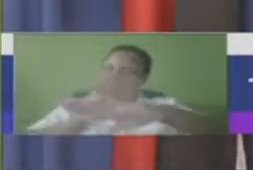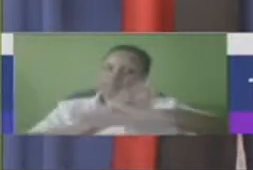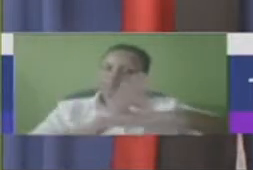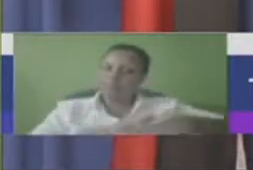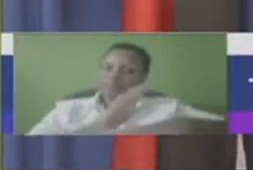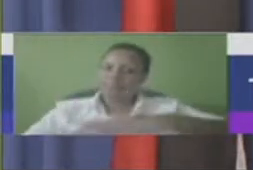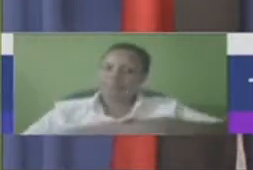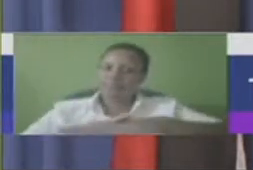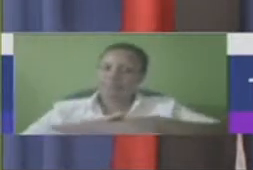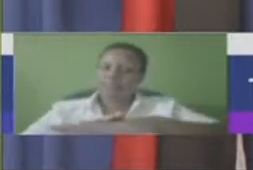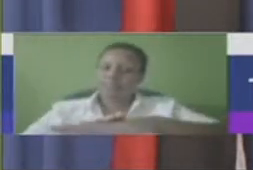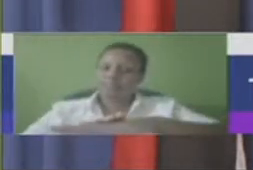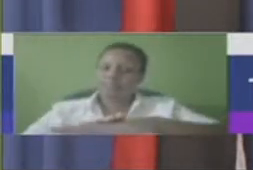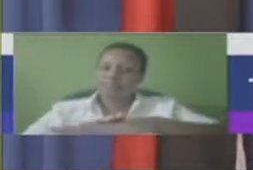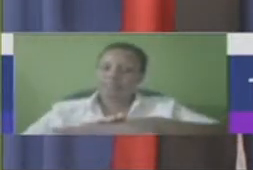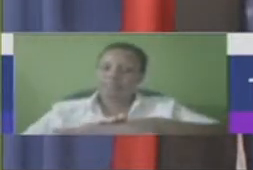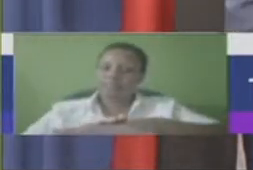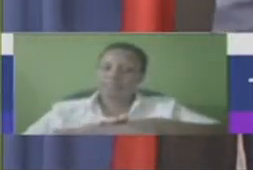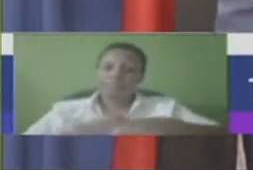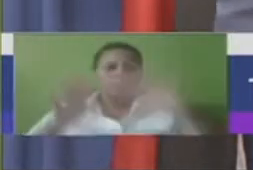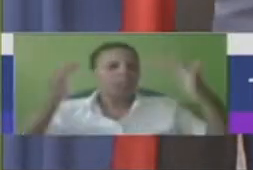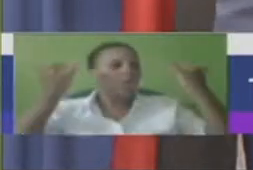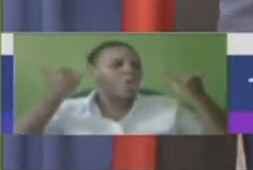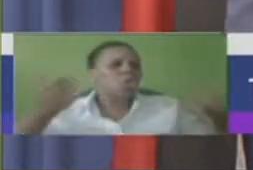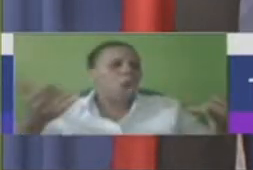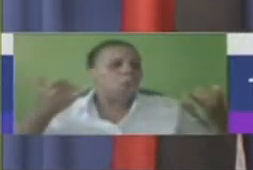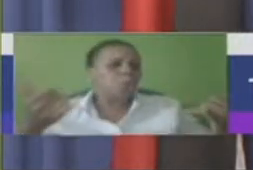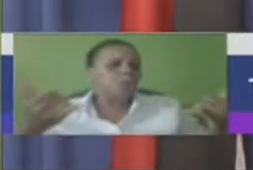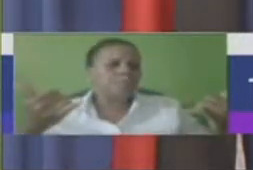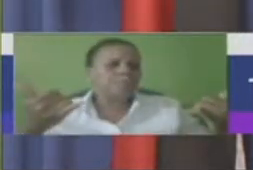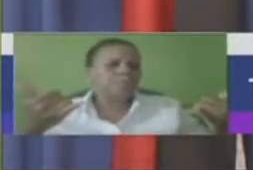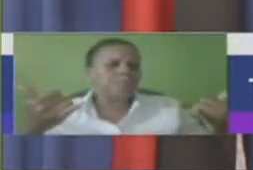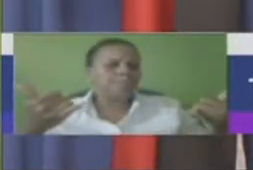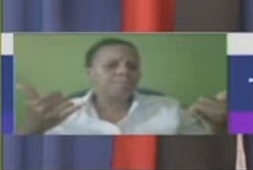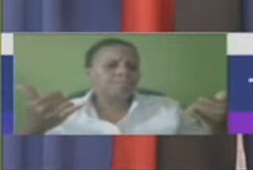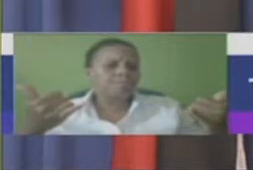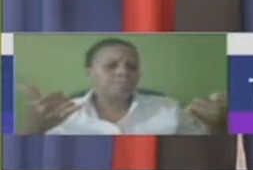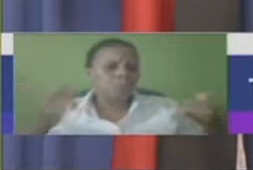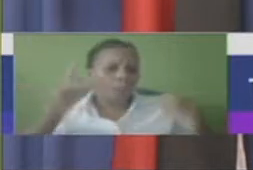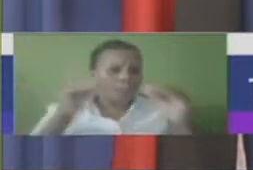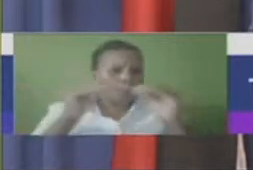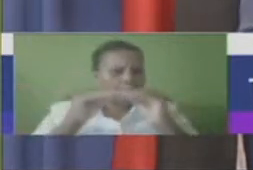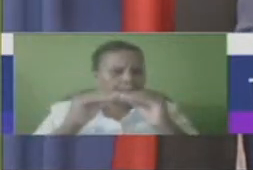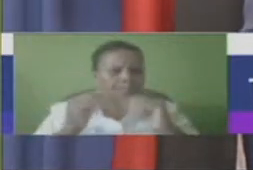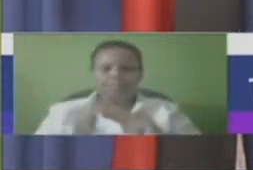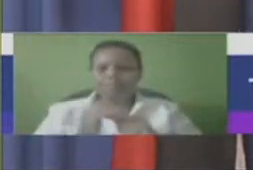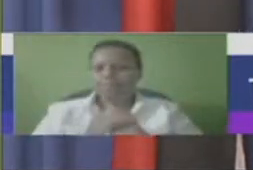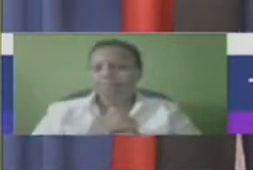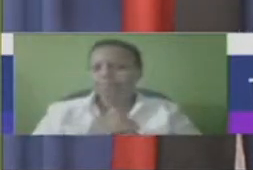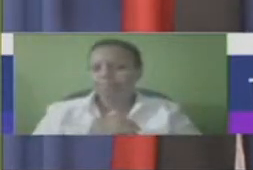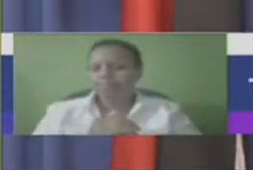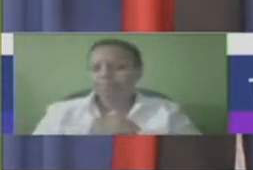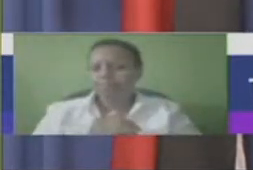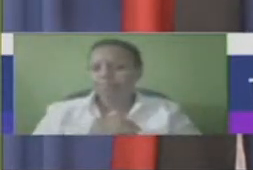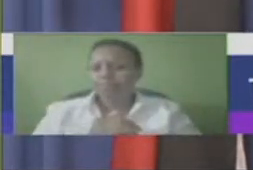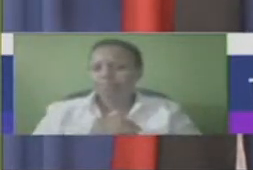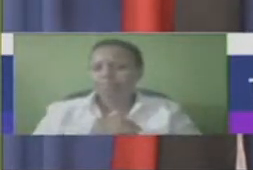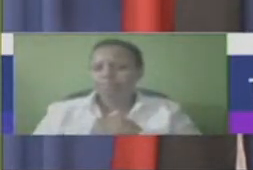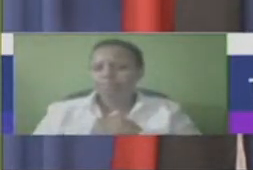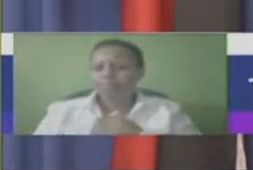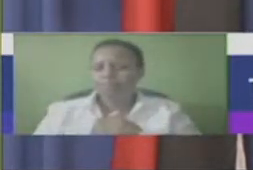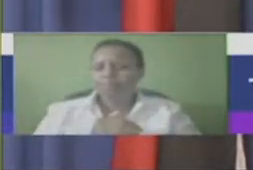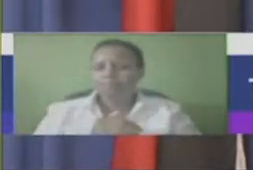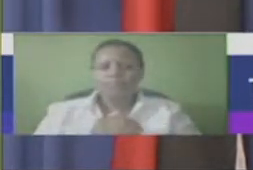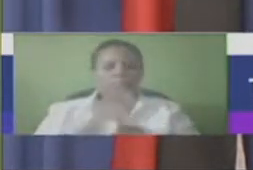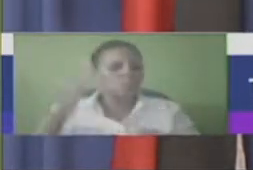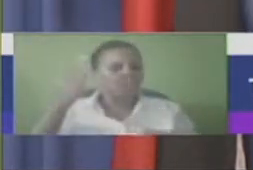at this stage, we'll take... let me just mention something else. One of the reasons why we have not opened up a